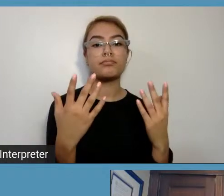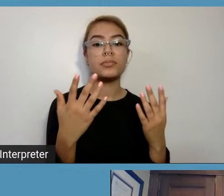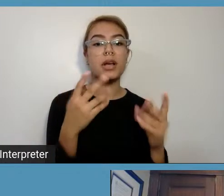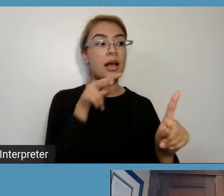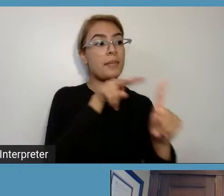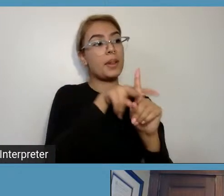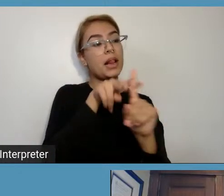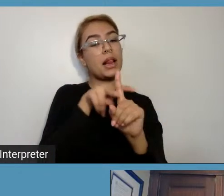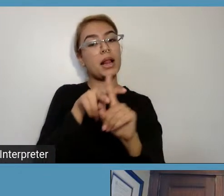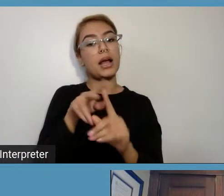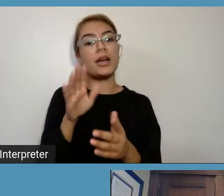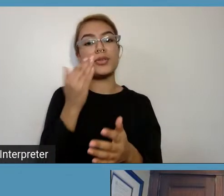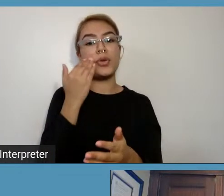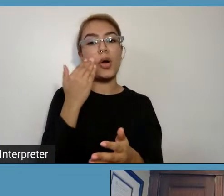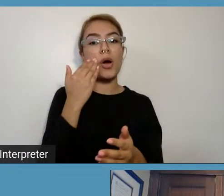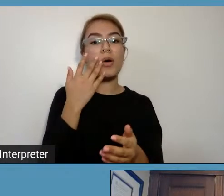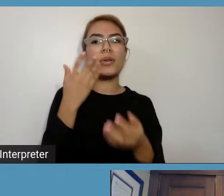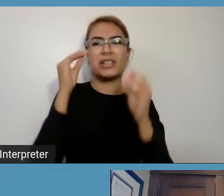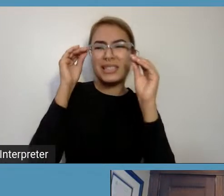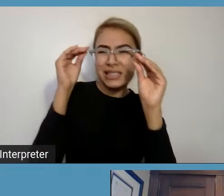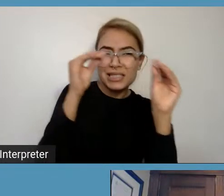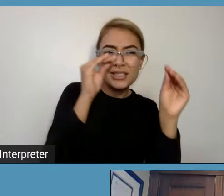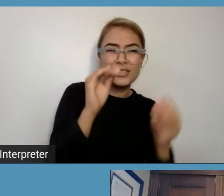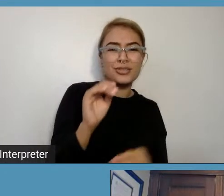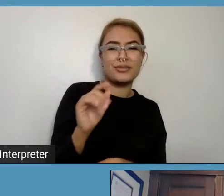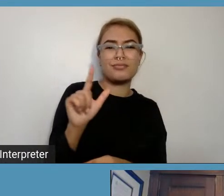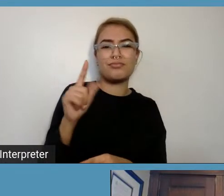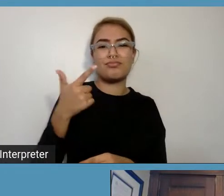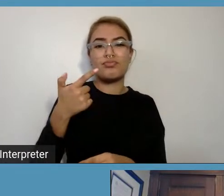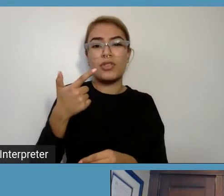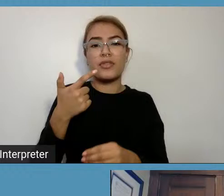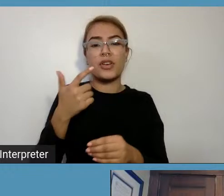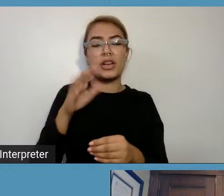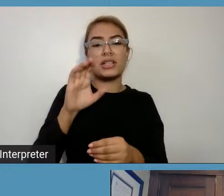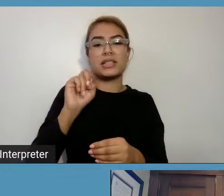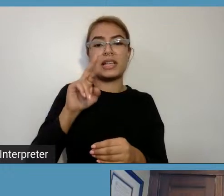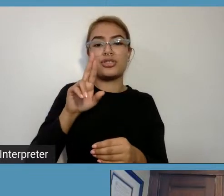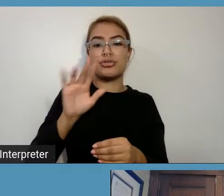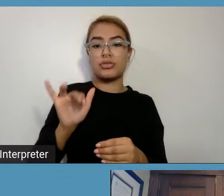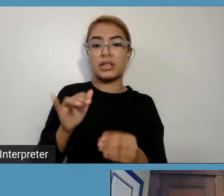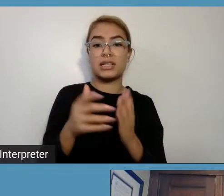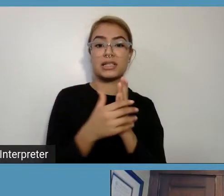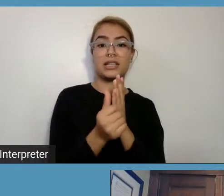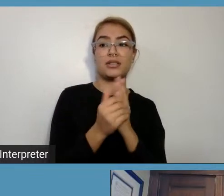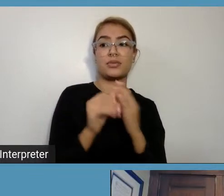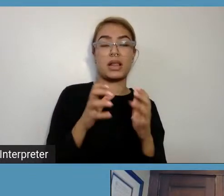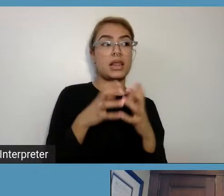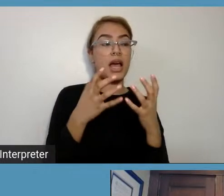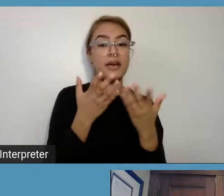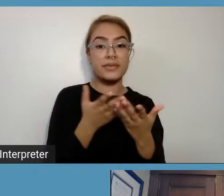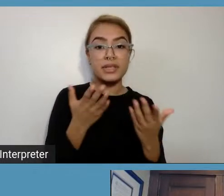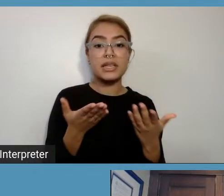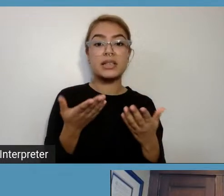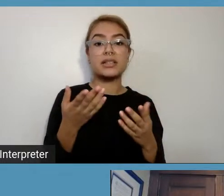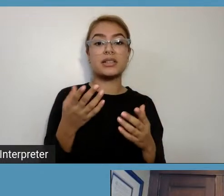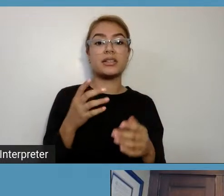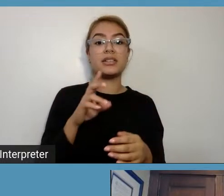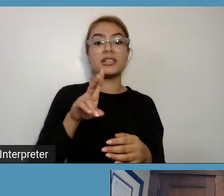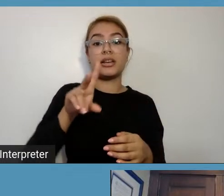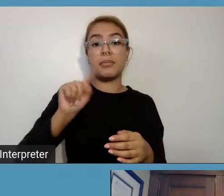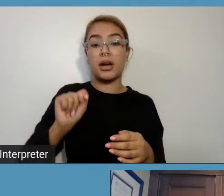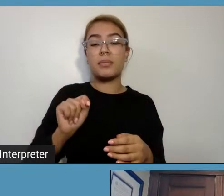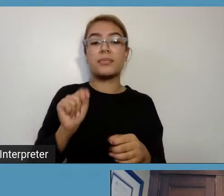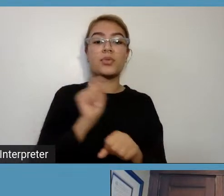applying, we're basically teaching 21st century skills with a lot of these things. The Department of Workforce